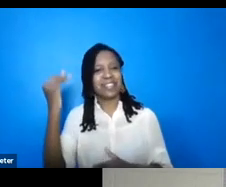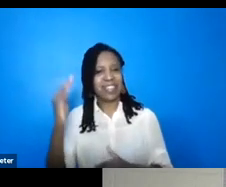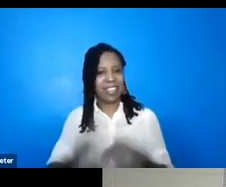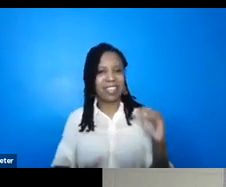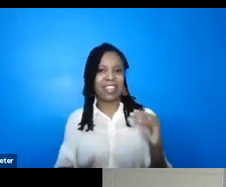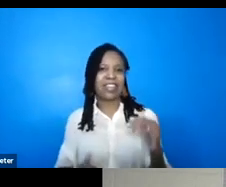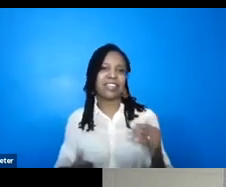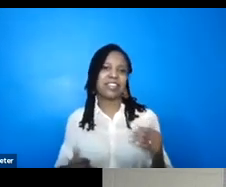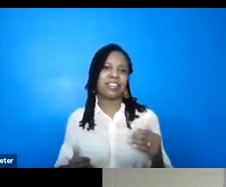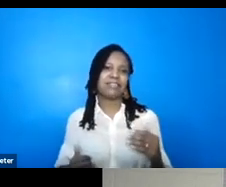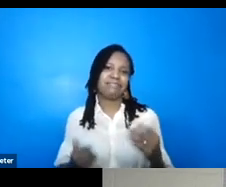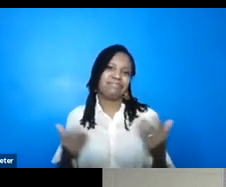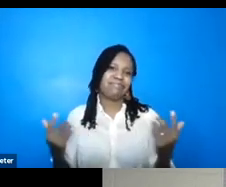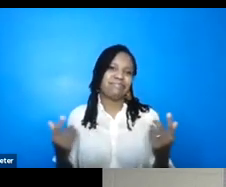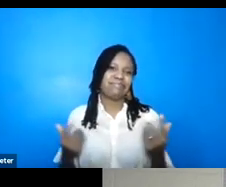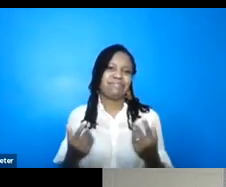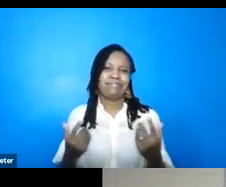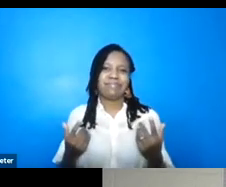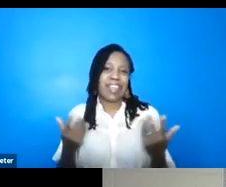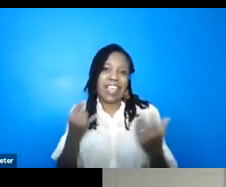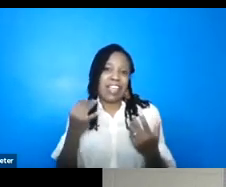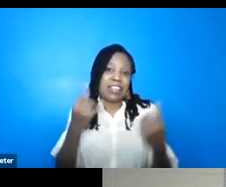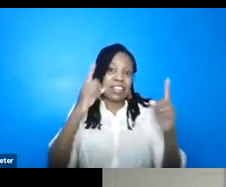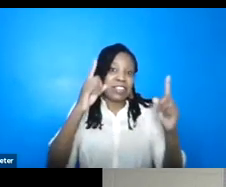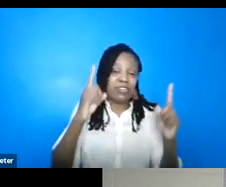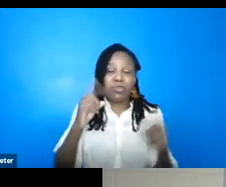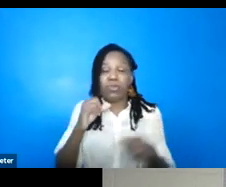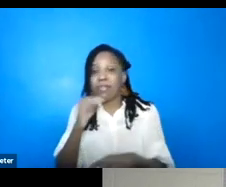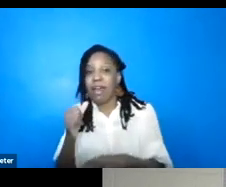really concretely tell you how great it goes or how well we do it, unfortunately.